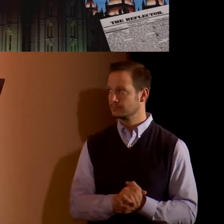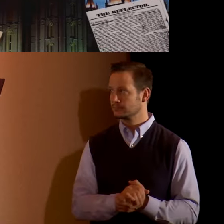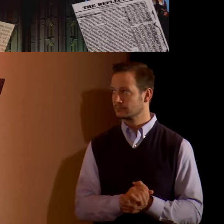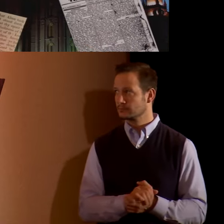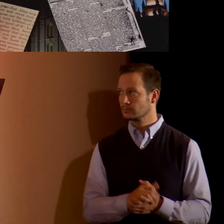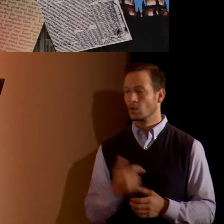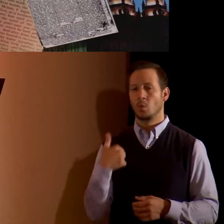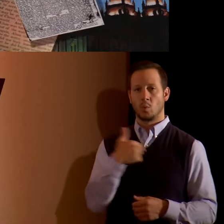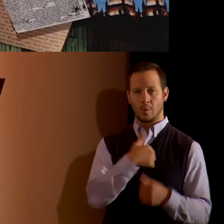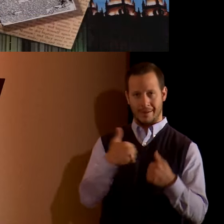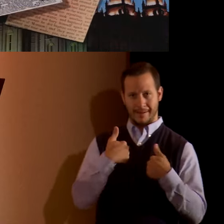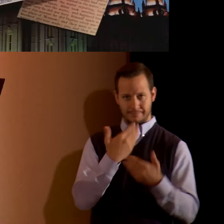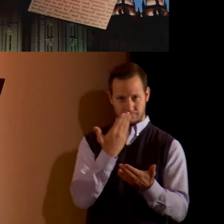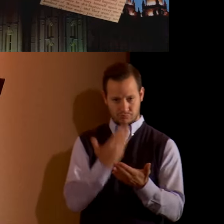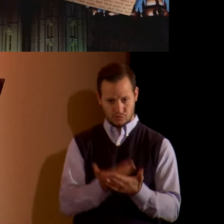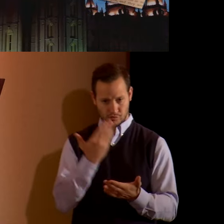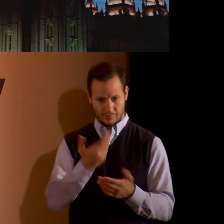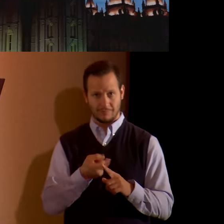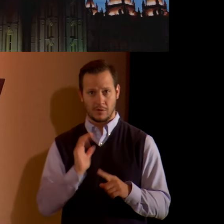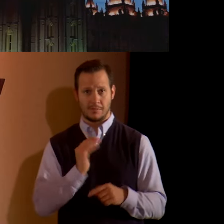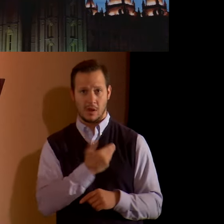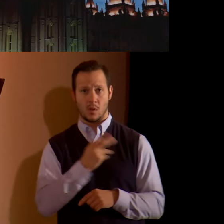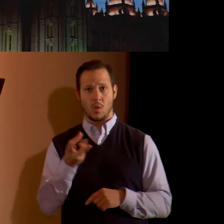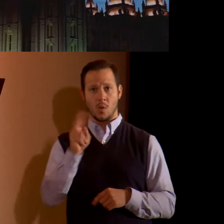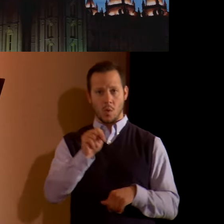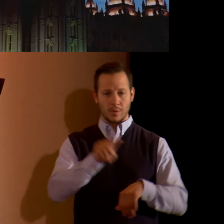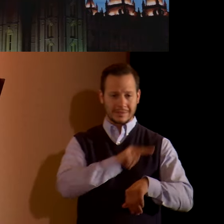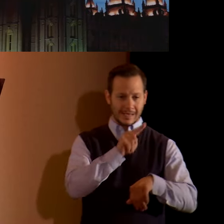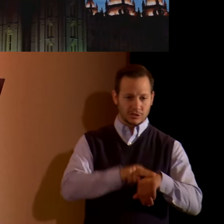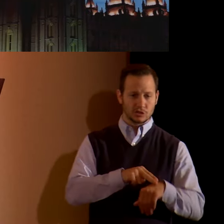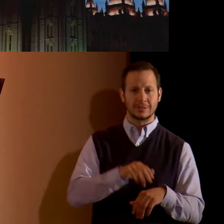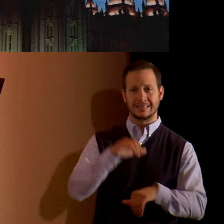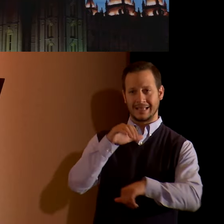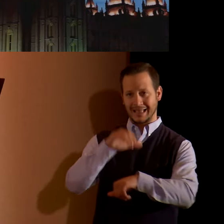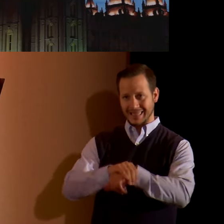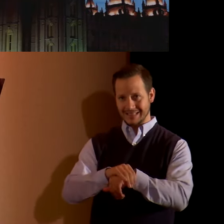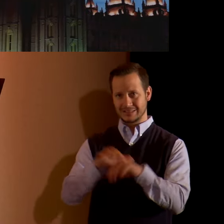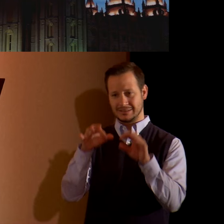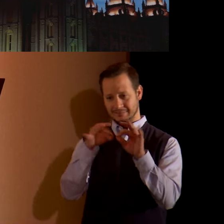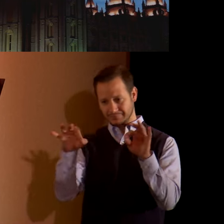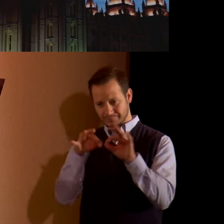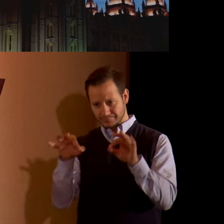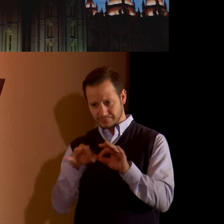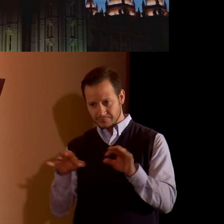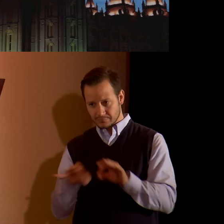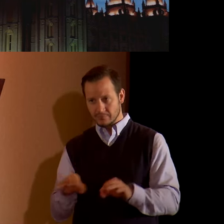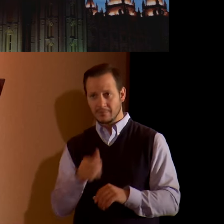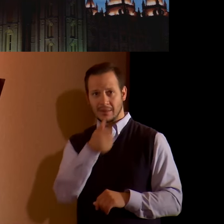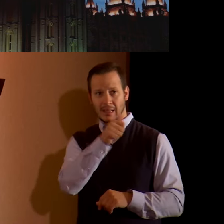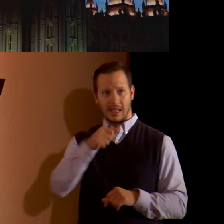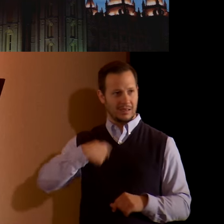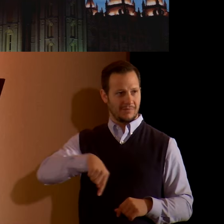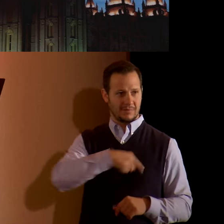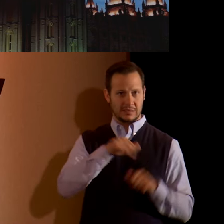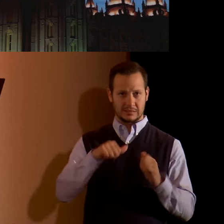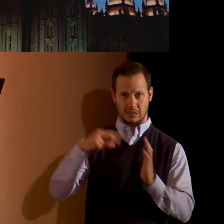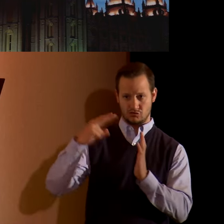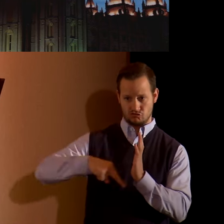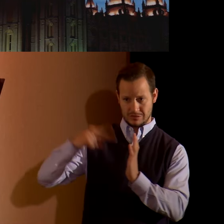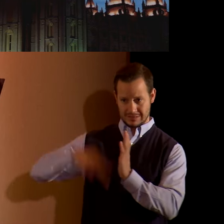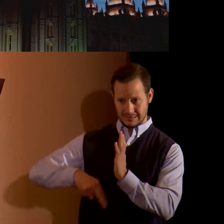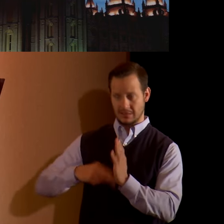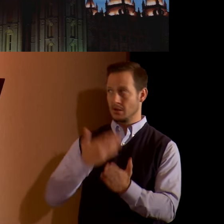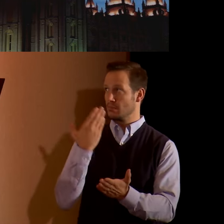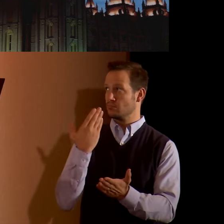proof. Proof from our own nation, in our own language, spelled out in documents that any of us can read. Proof